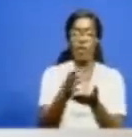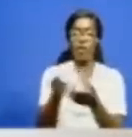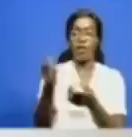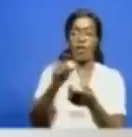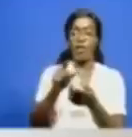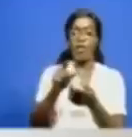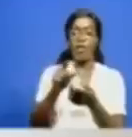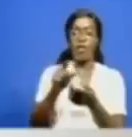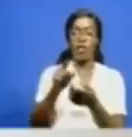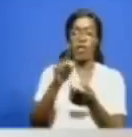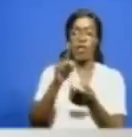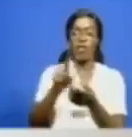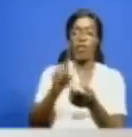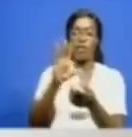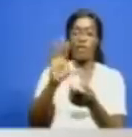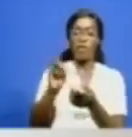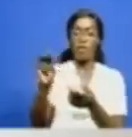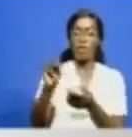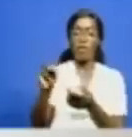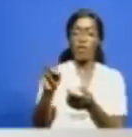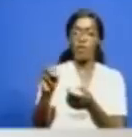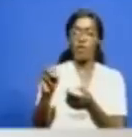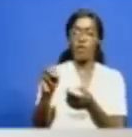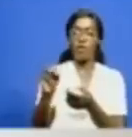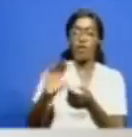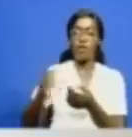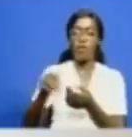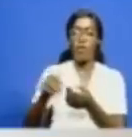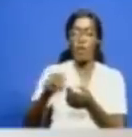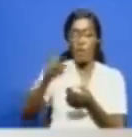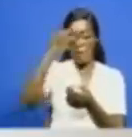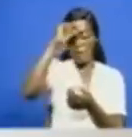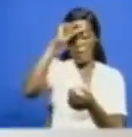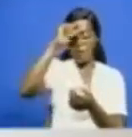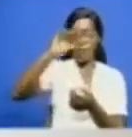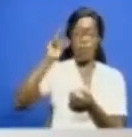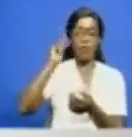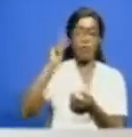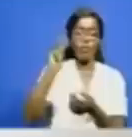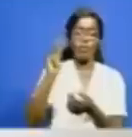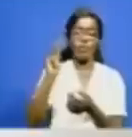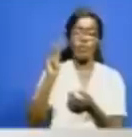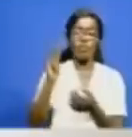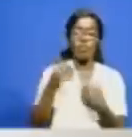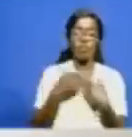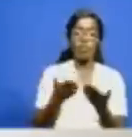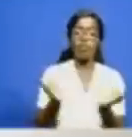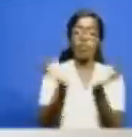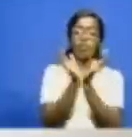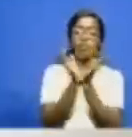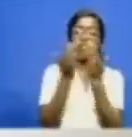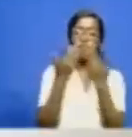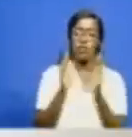Kenya shillings, 150 million, to the county government of Kisii to have this stadium